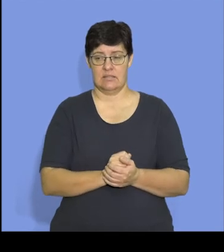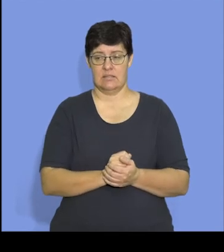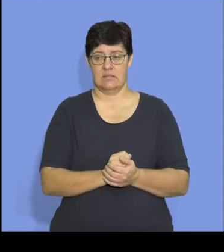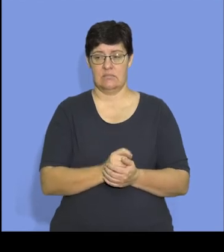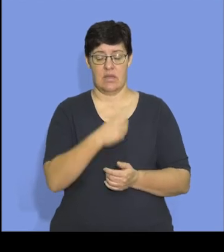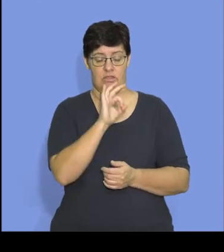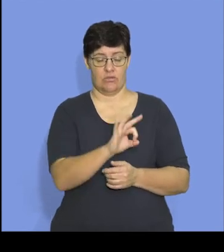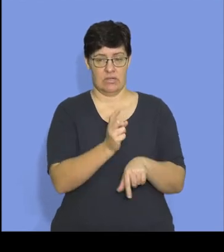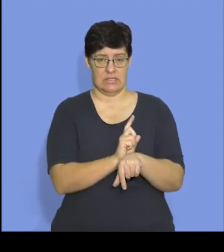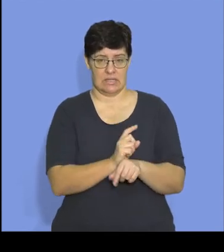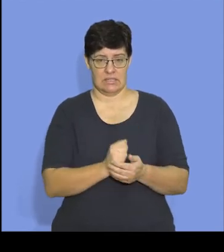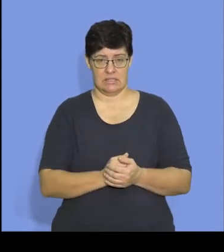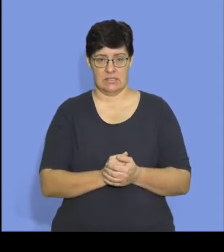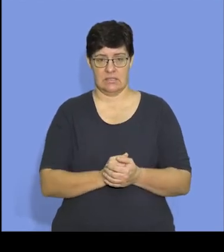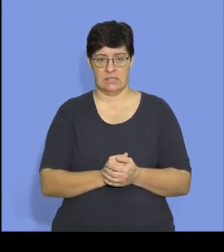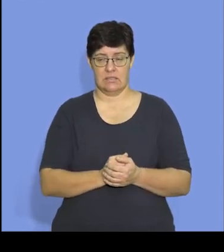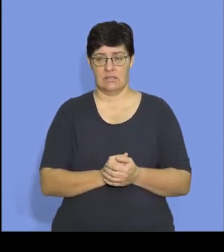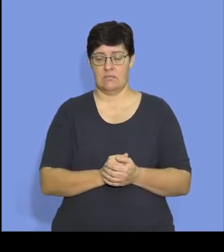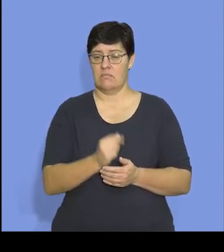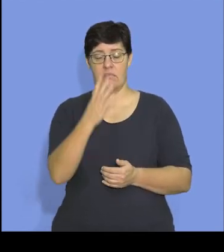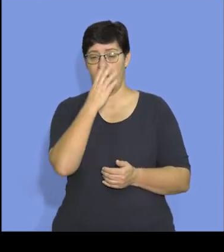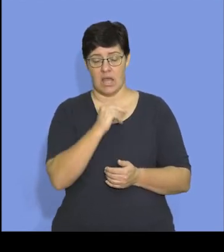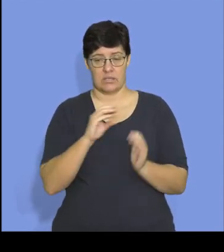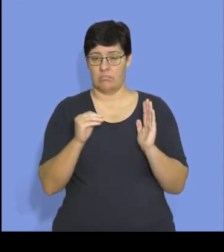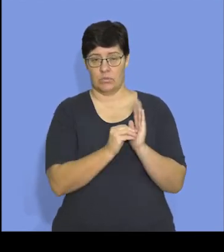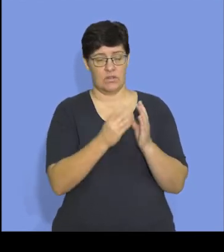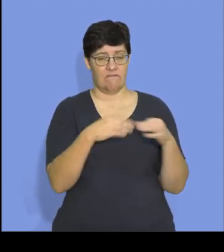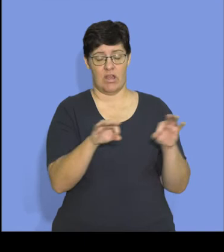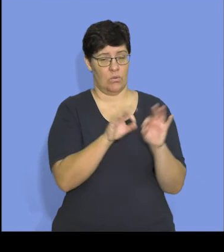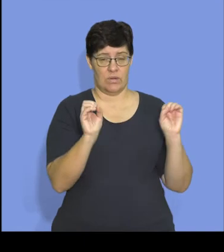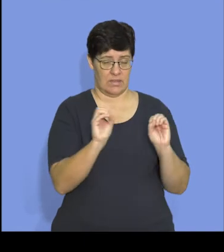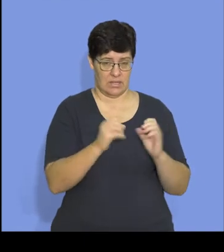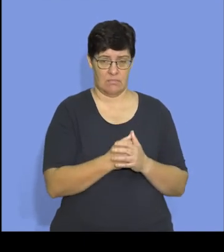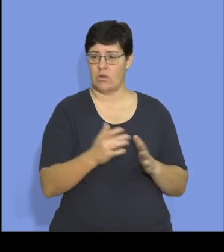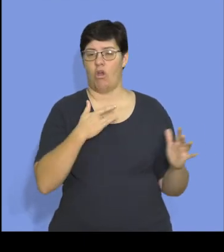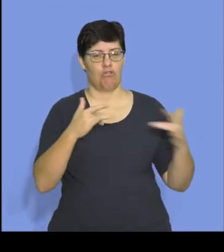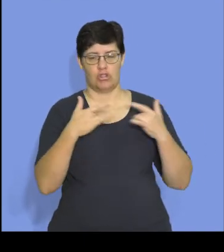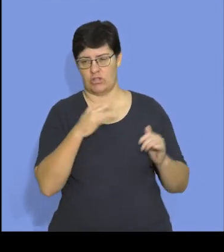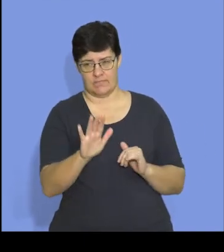my 3. They didn't ask me to put the value in, so I'm not going to worry about it.